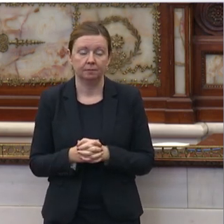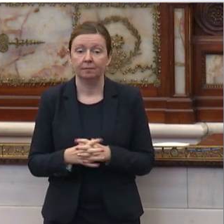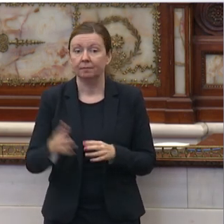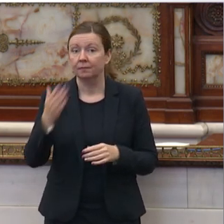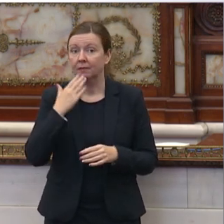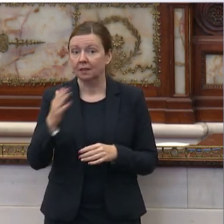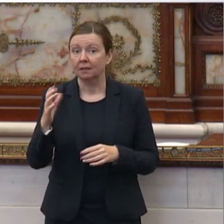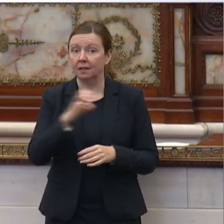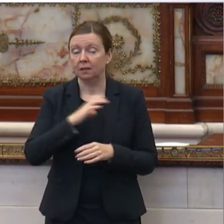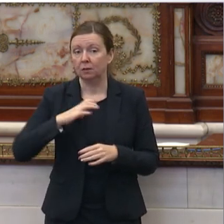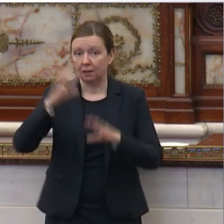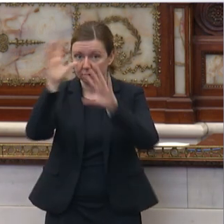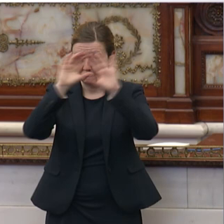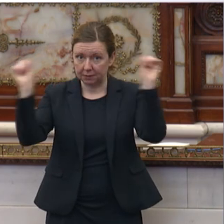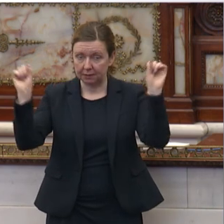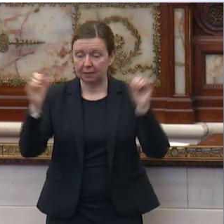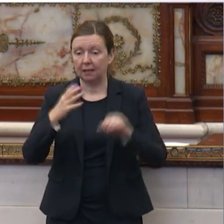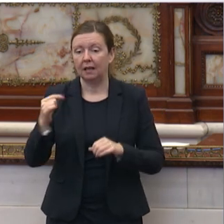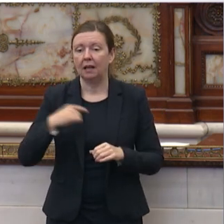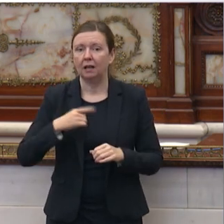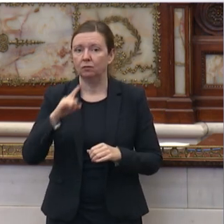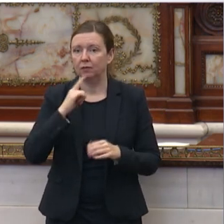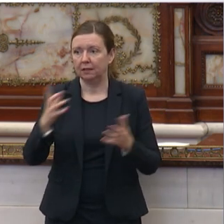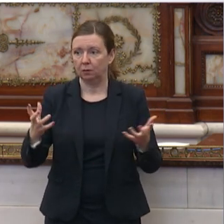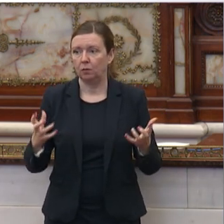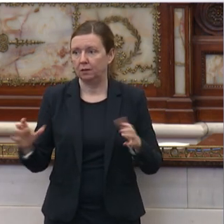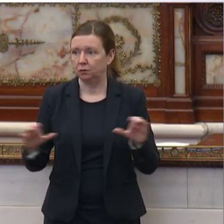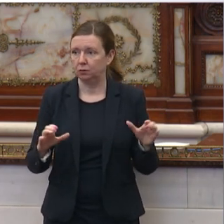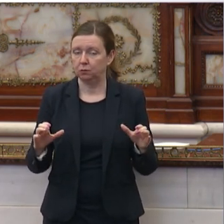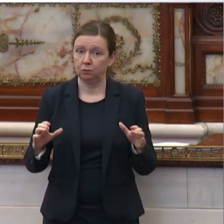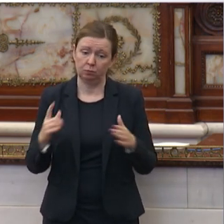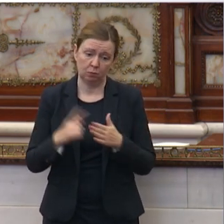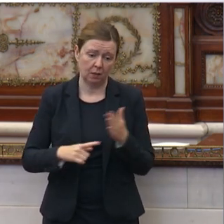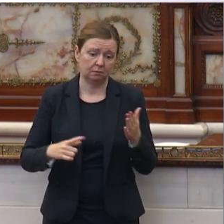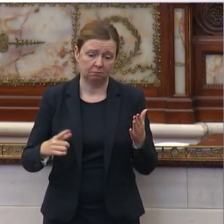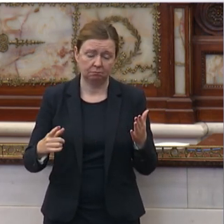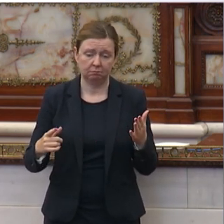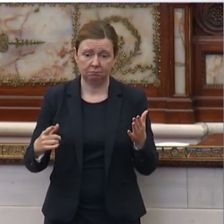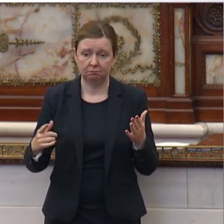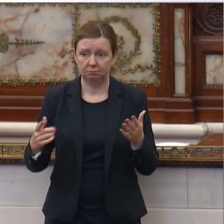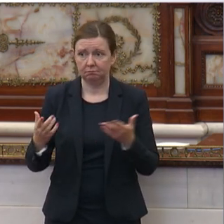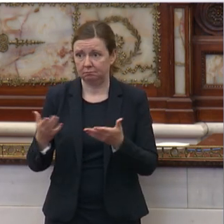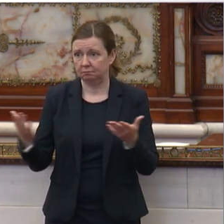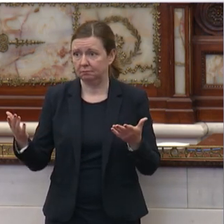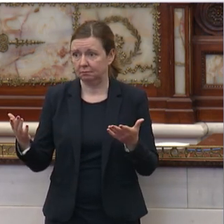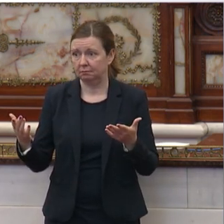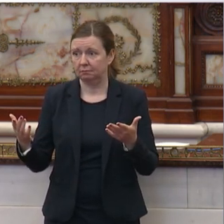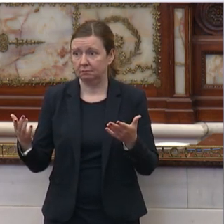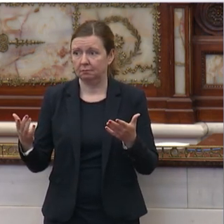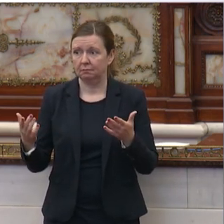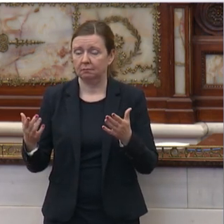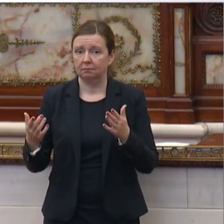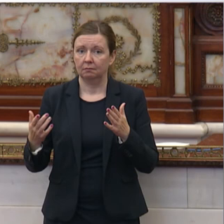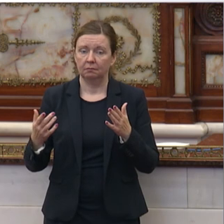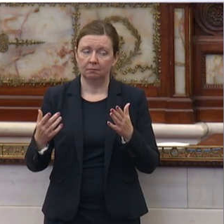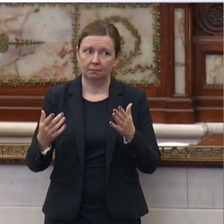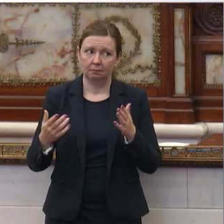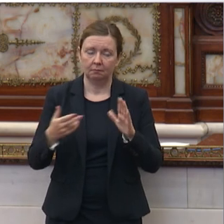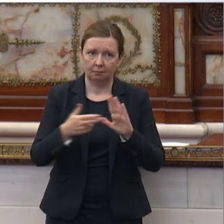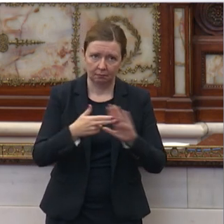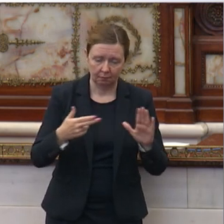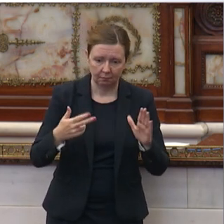Thank you, Council President. And I really want to do what I guess Bondell used to call underline, capitalize,